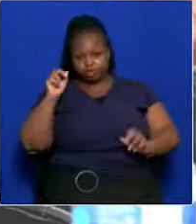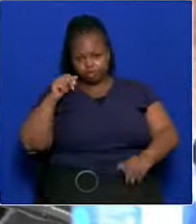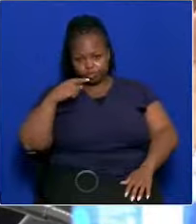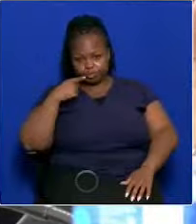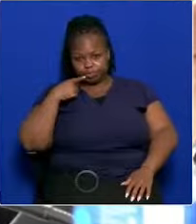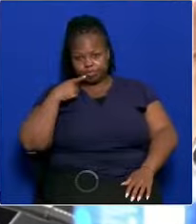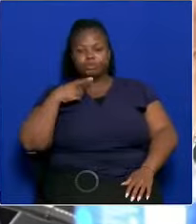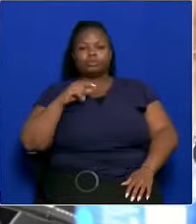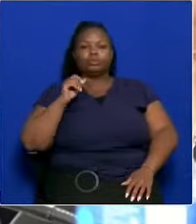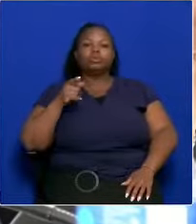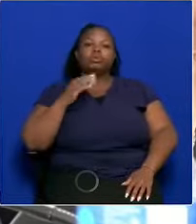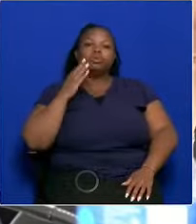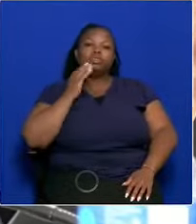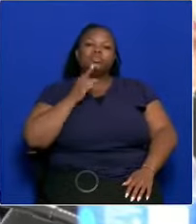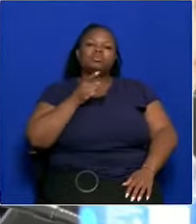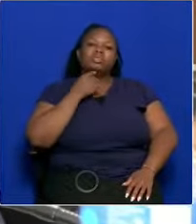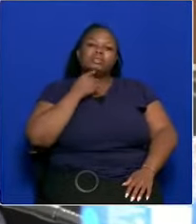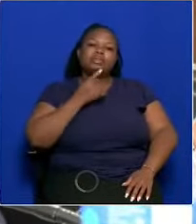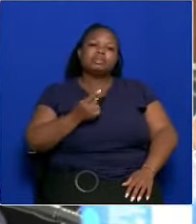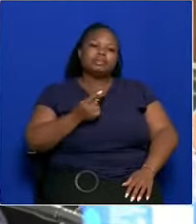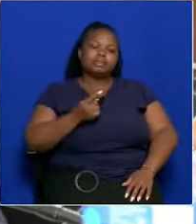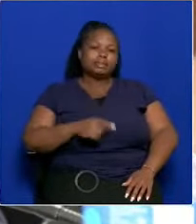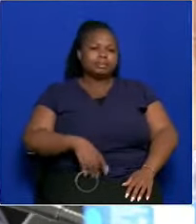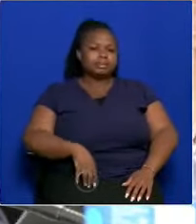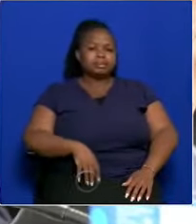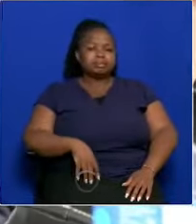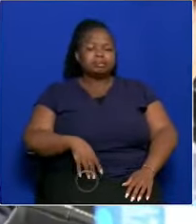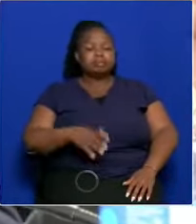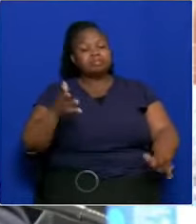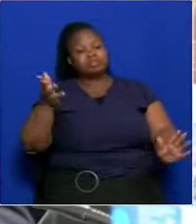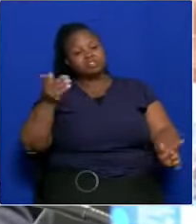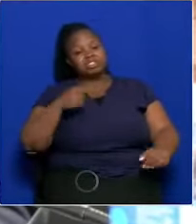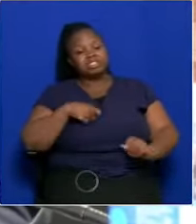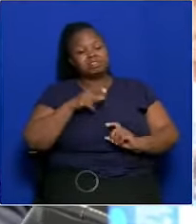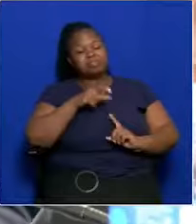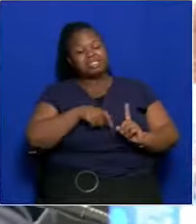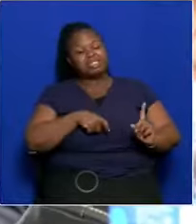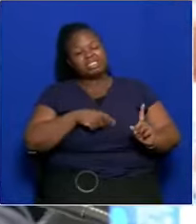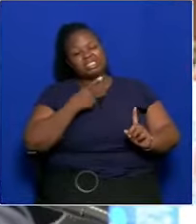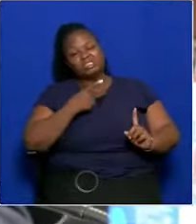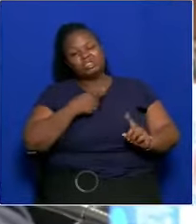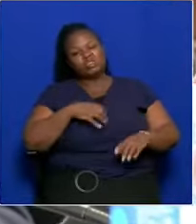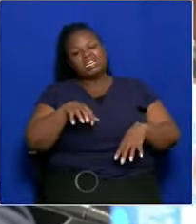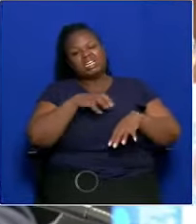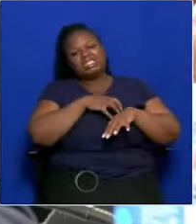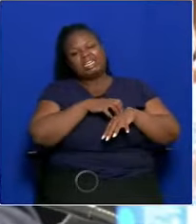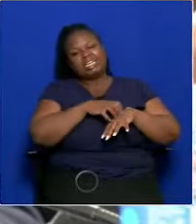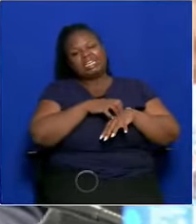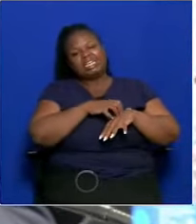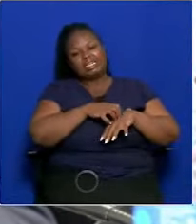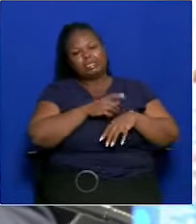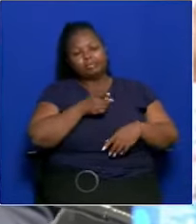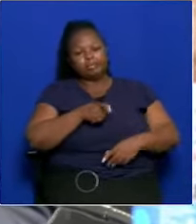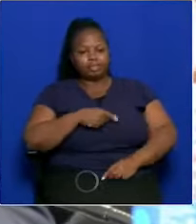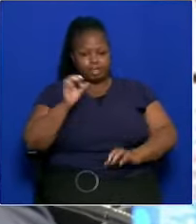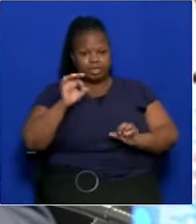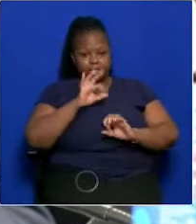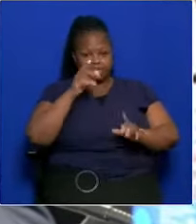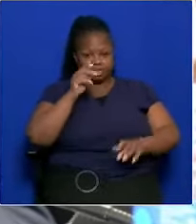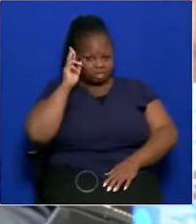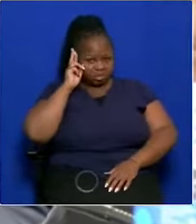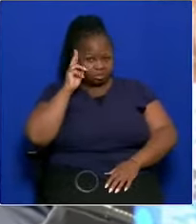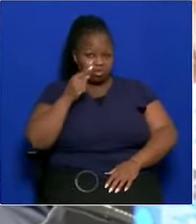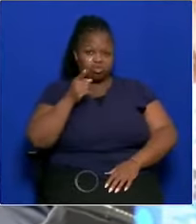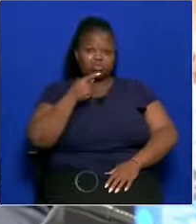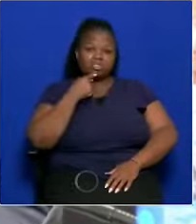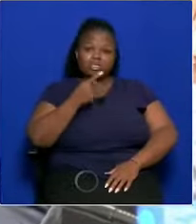say, whether you say that character or you say nuisance, and I do have a clear memory that you used the word and I noted